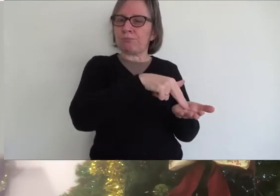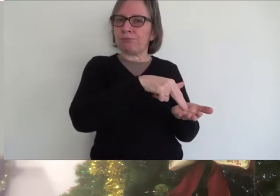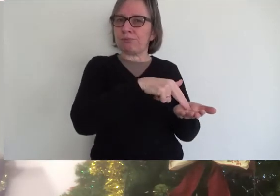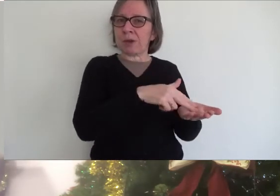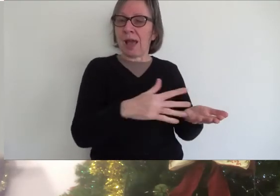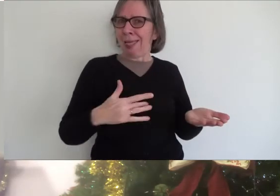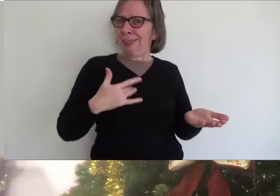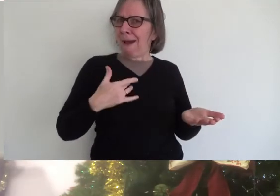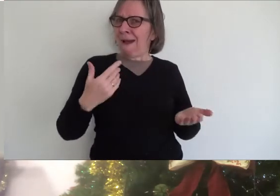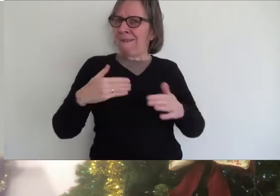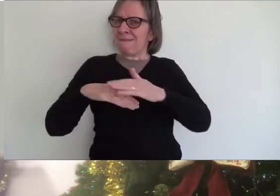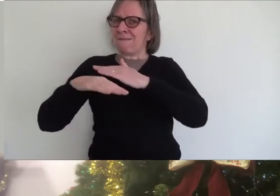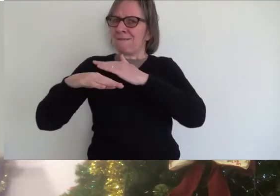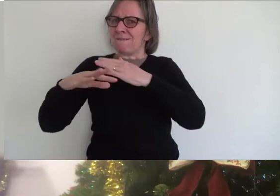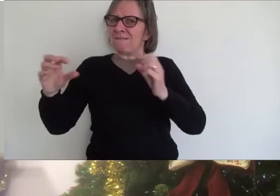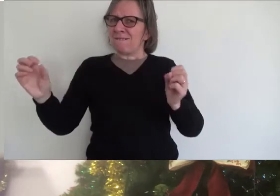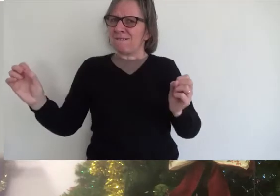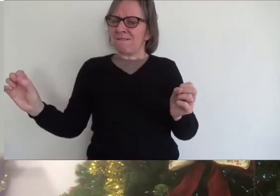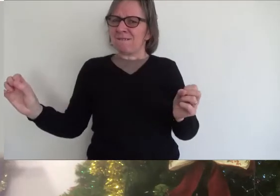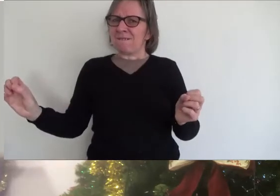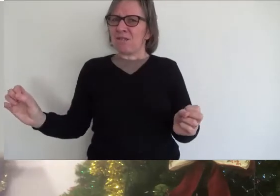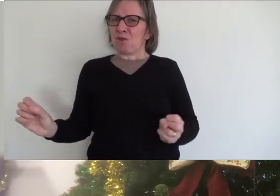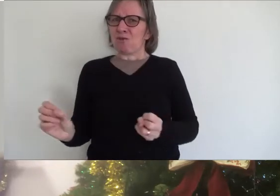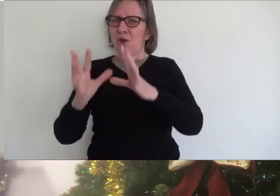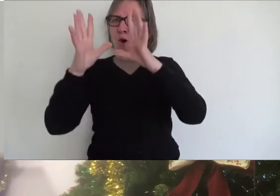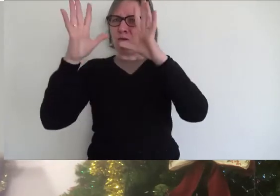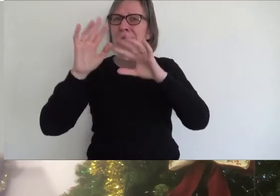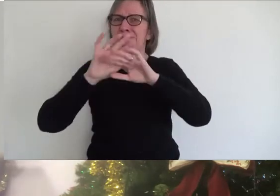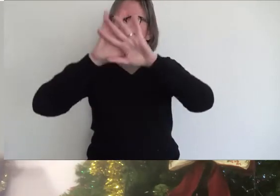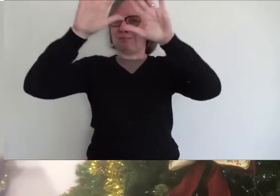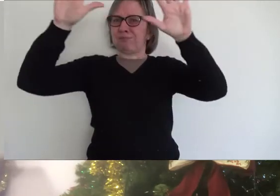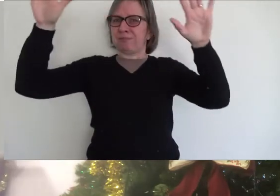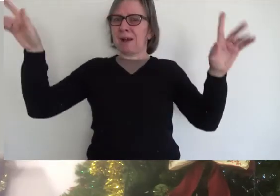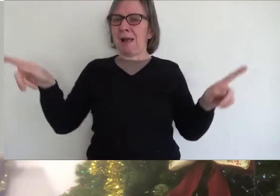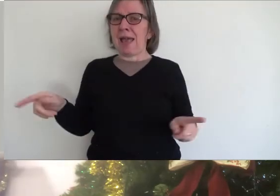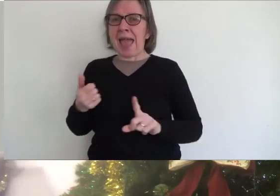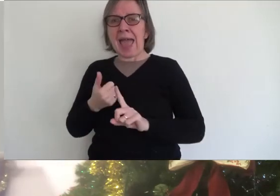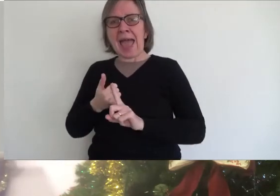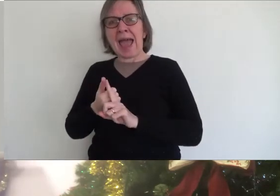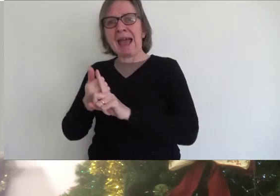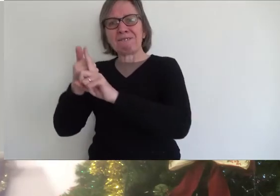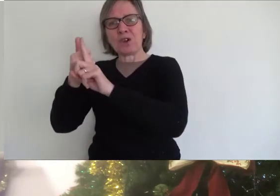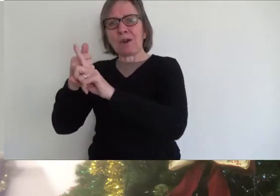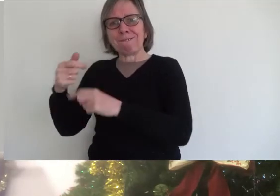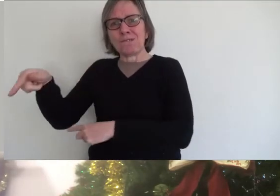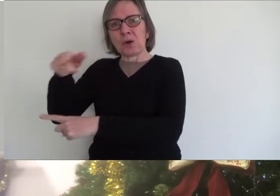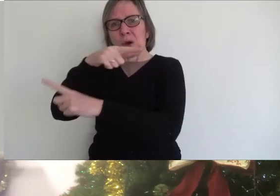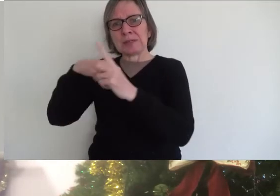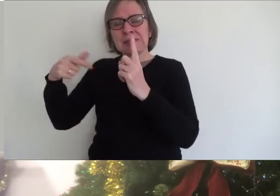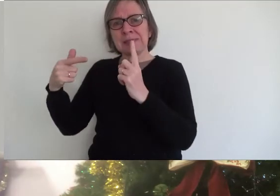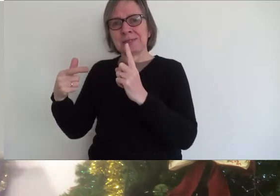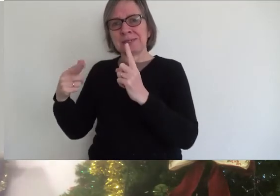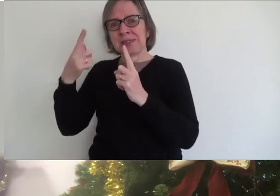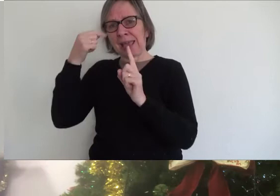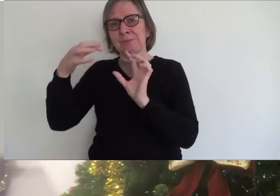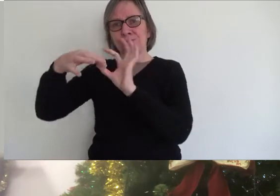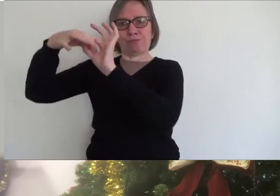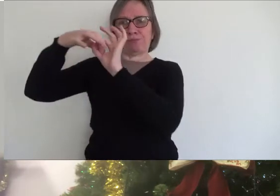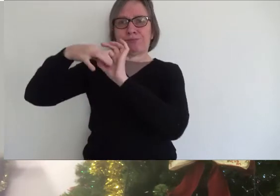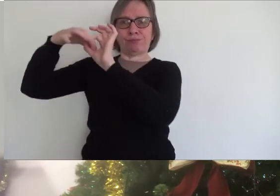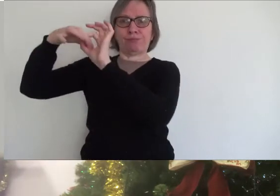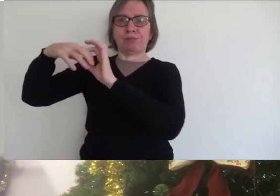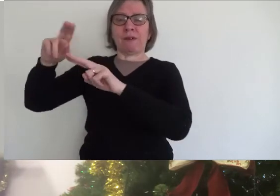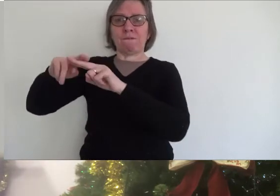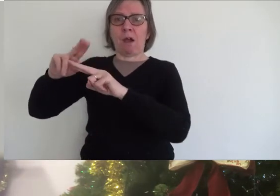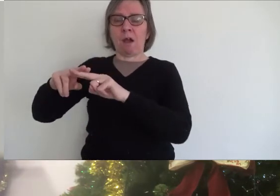in glory. They're representing us at the Father's throne. We know who that